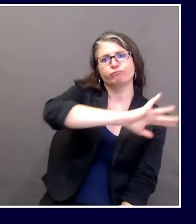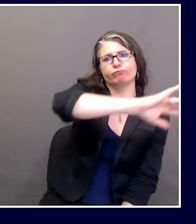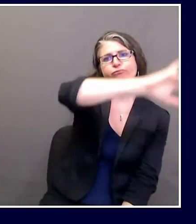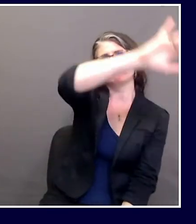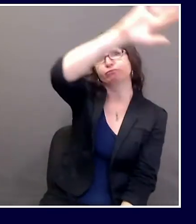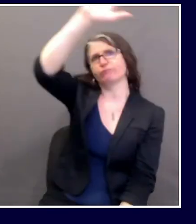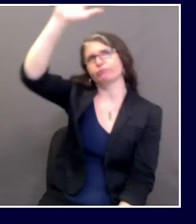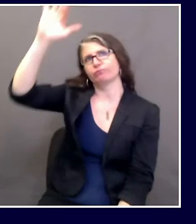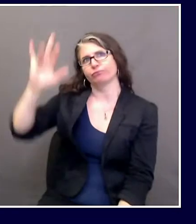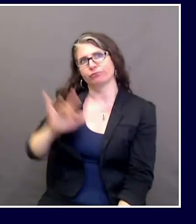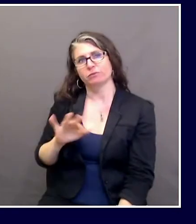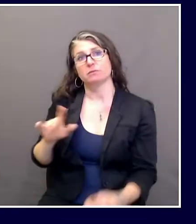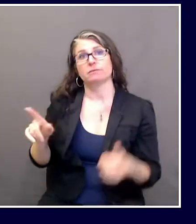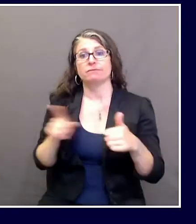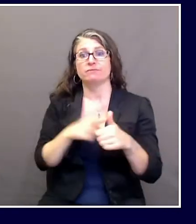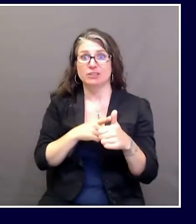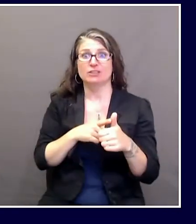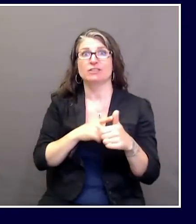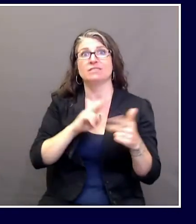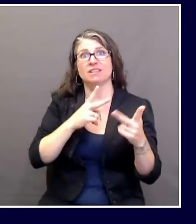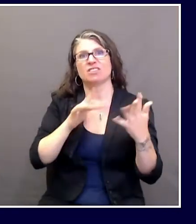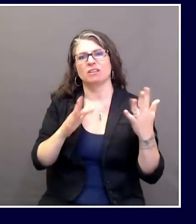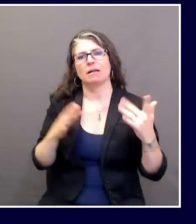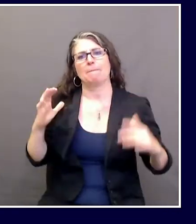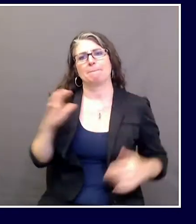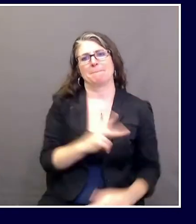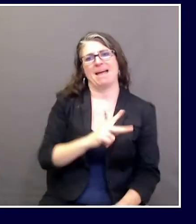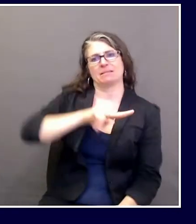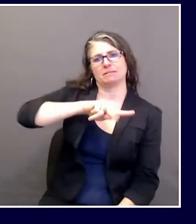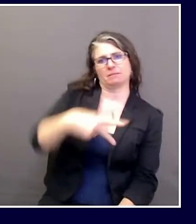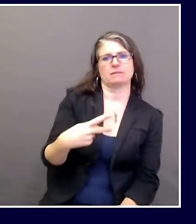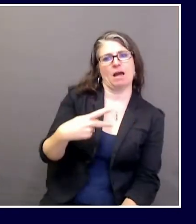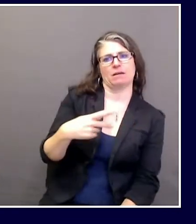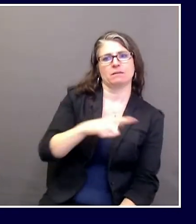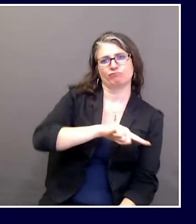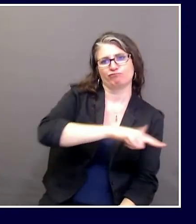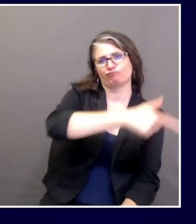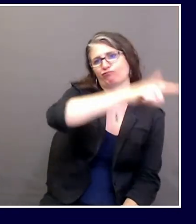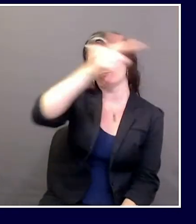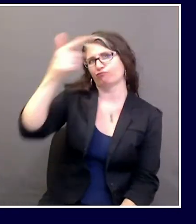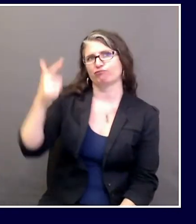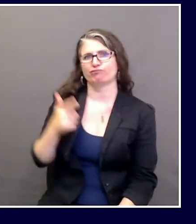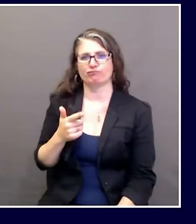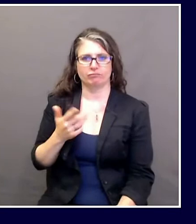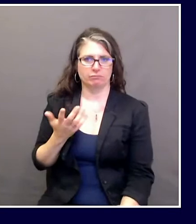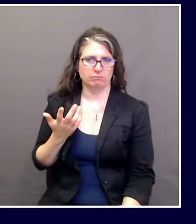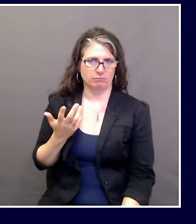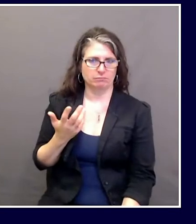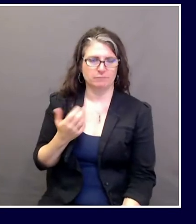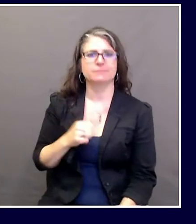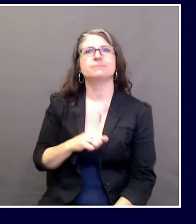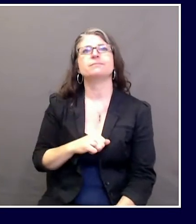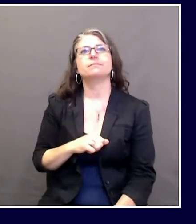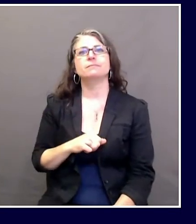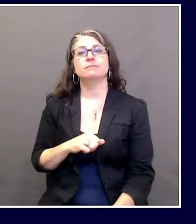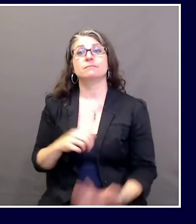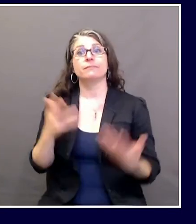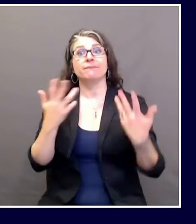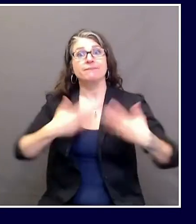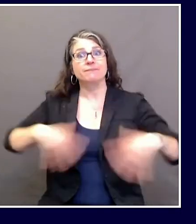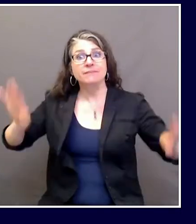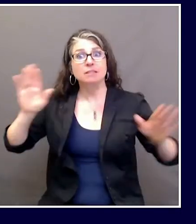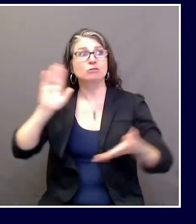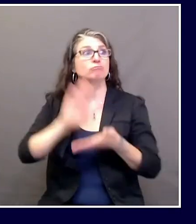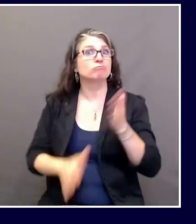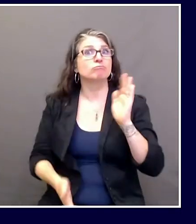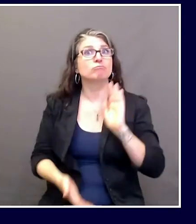visited and making sure that they are providing second doses. Where we go with that unit from here, we're taking a look at.